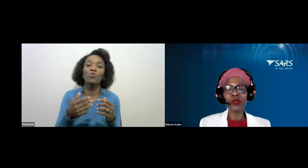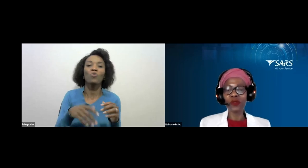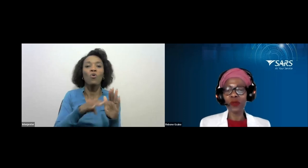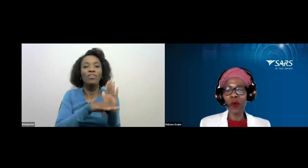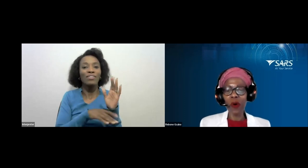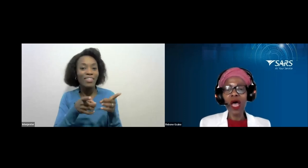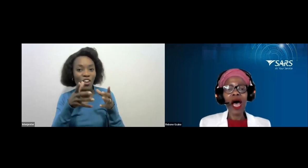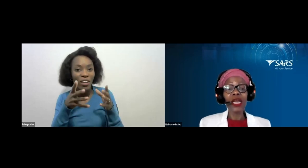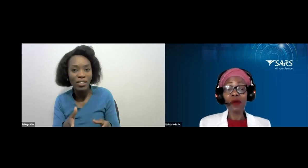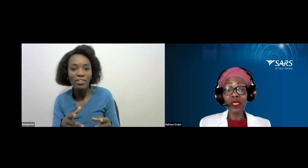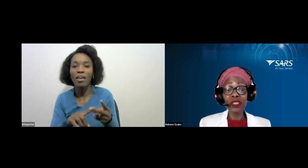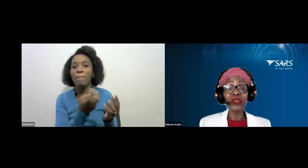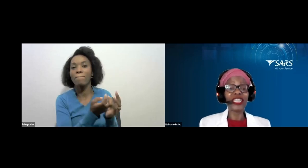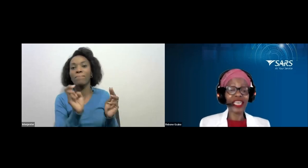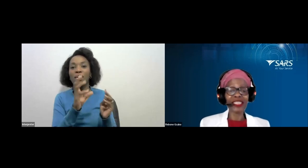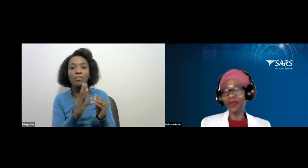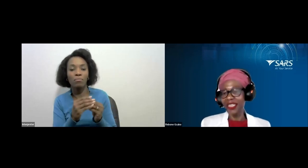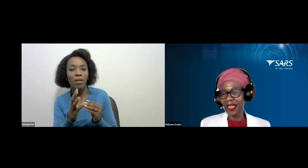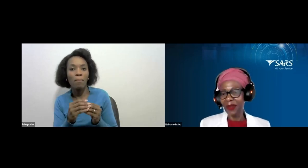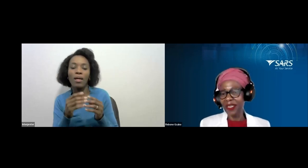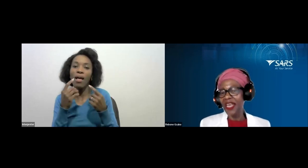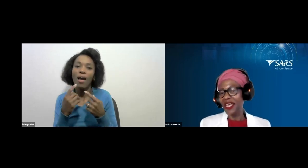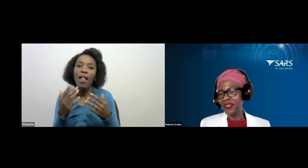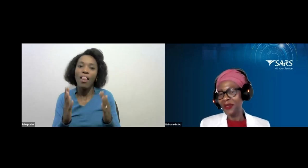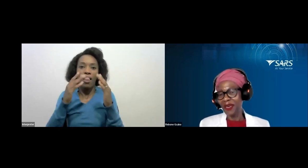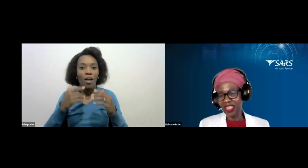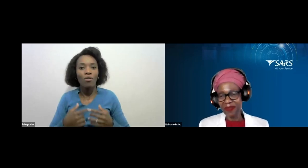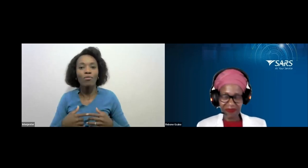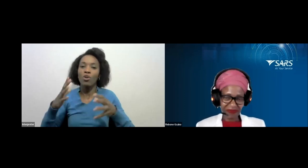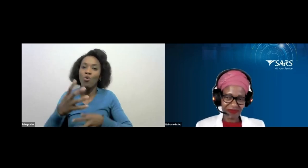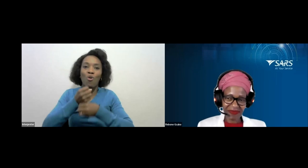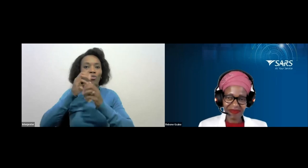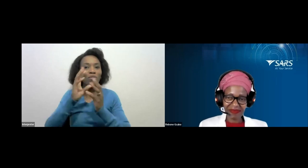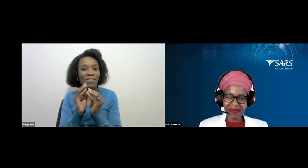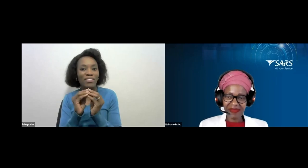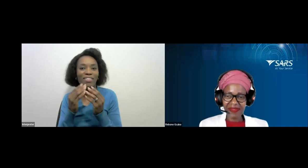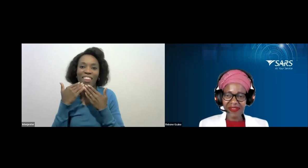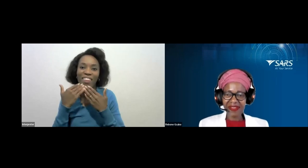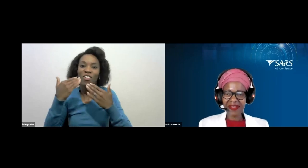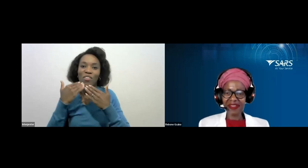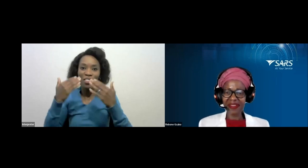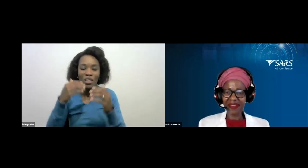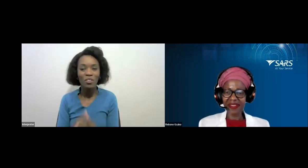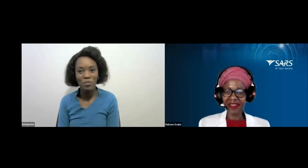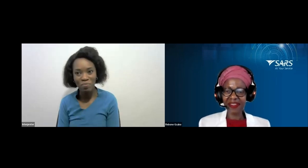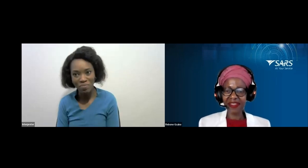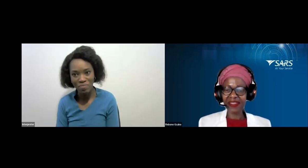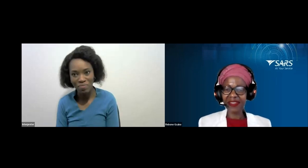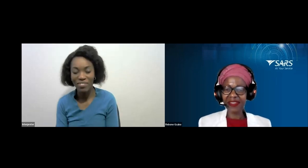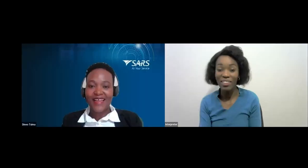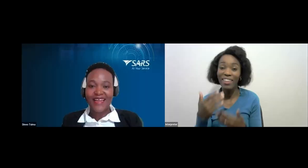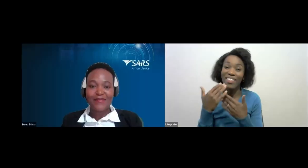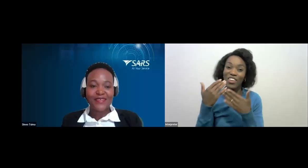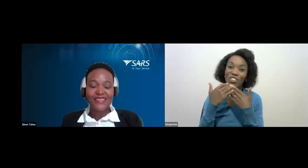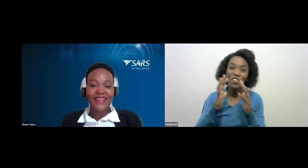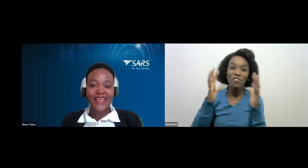everybody who's on the call, allow me to declare this meeting closed. Thank you so much. Thank you so much, Prof, for that.